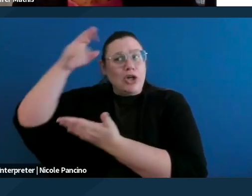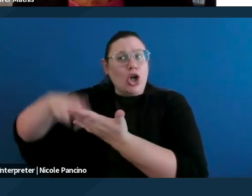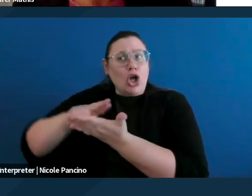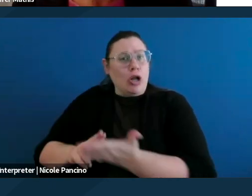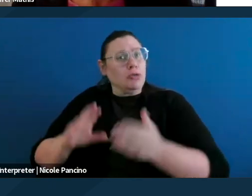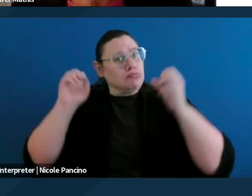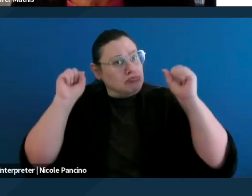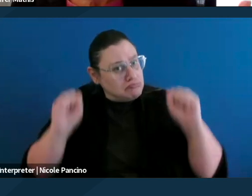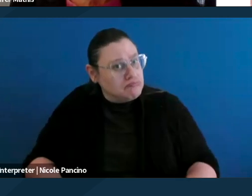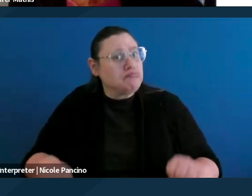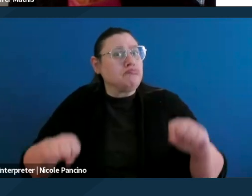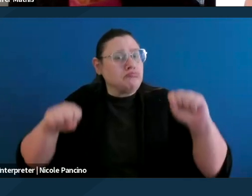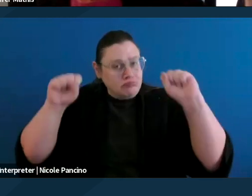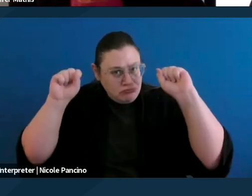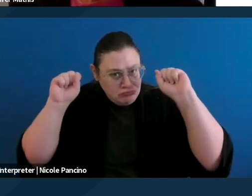to hire